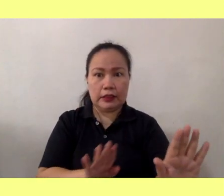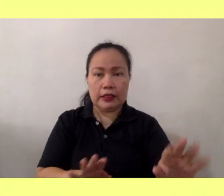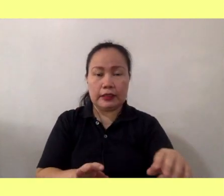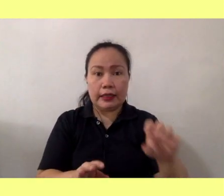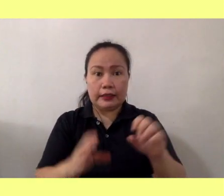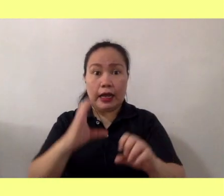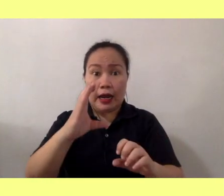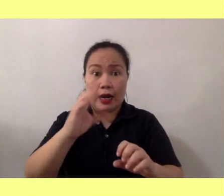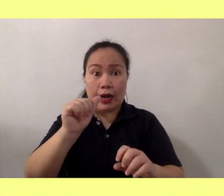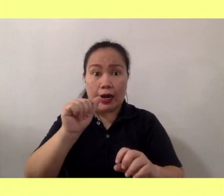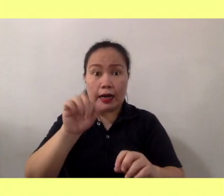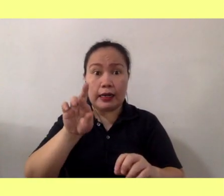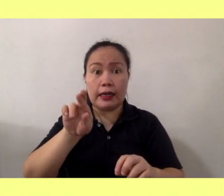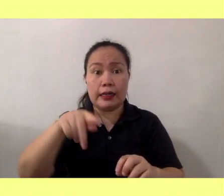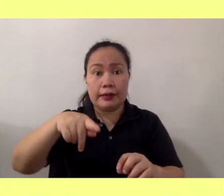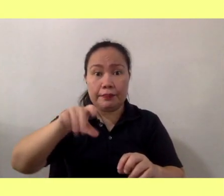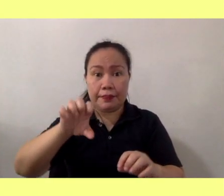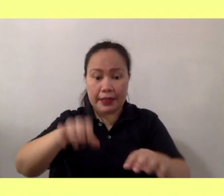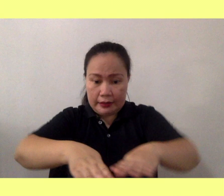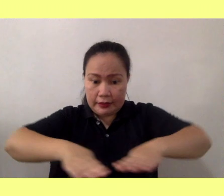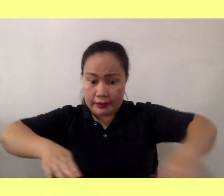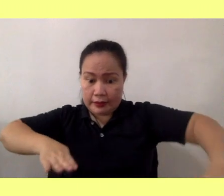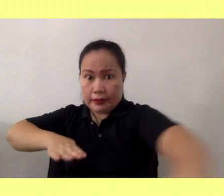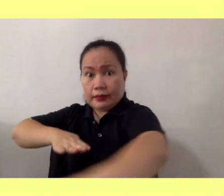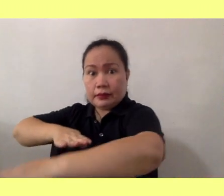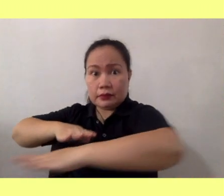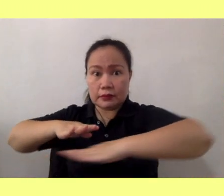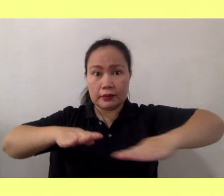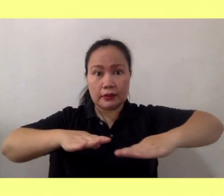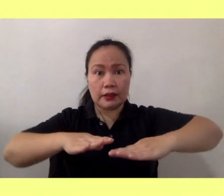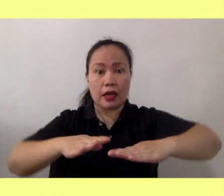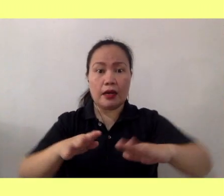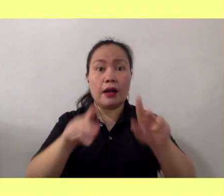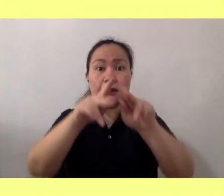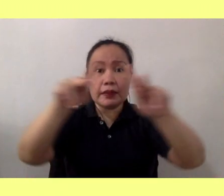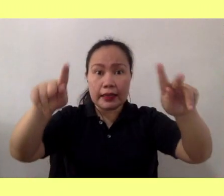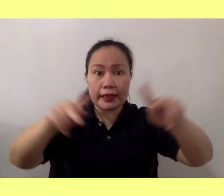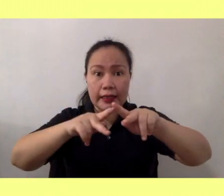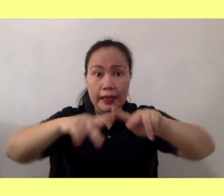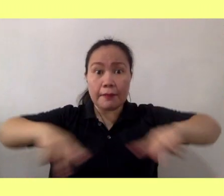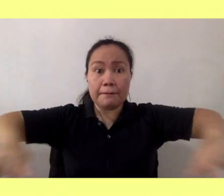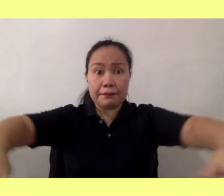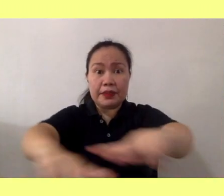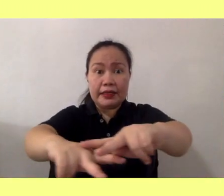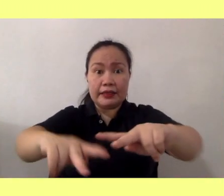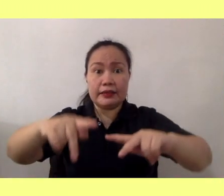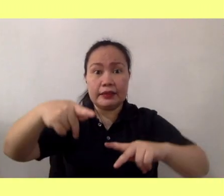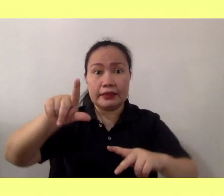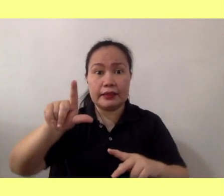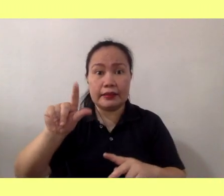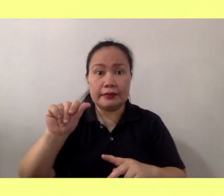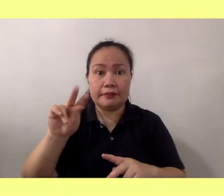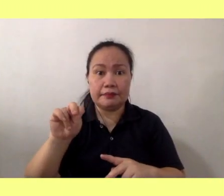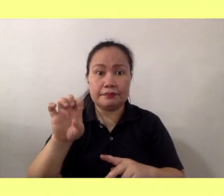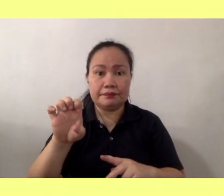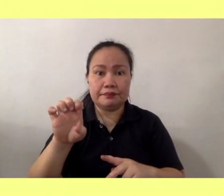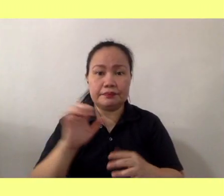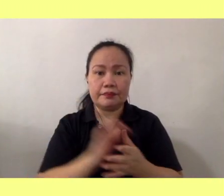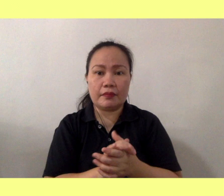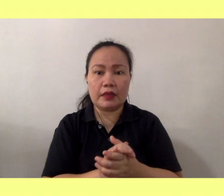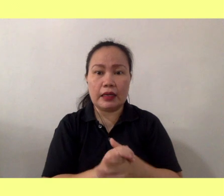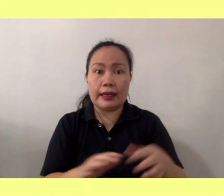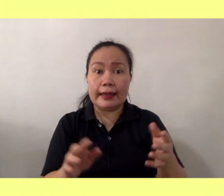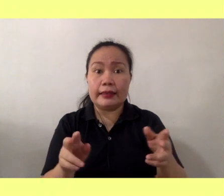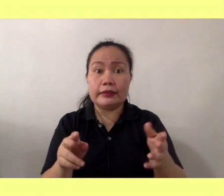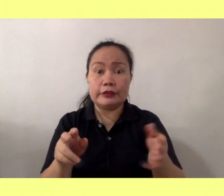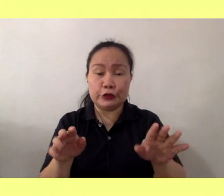have carpets at home, kung meron kayong carpet sa bahay, so a carpet is a representation of a plane.